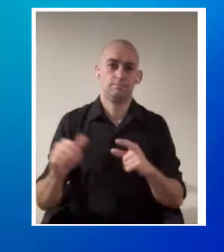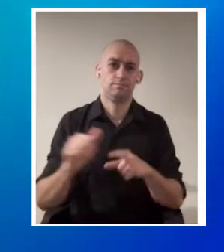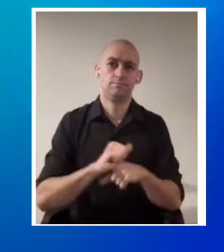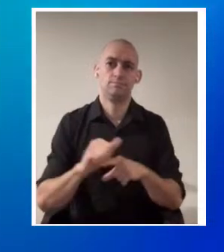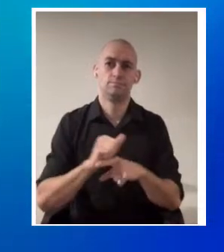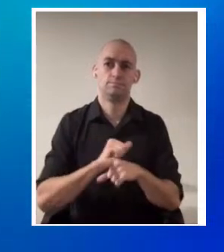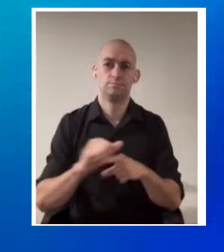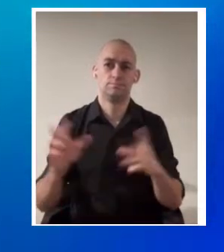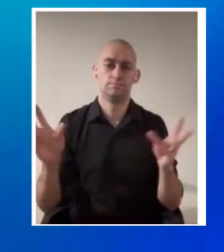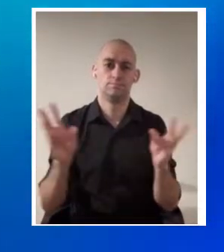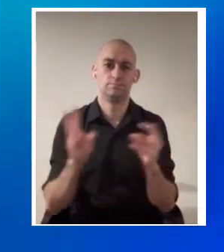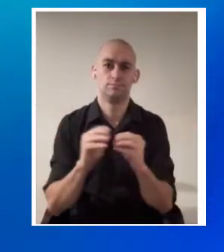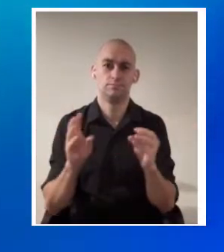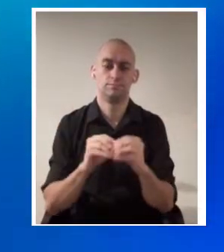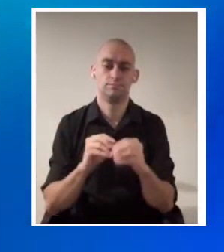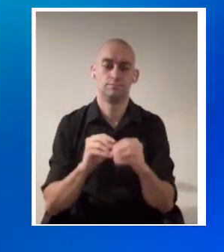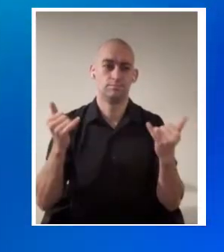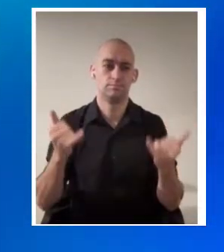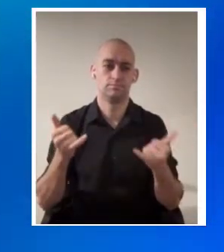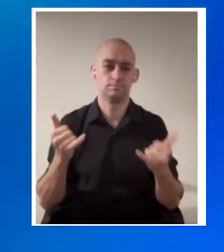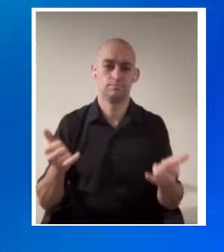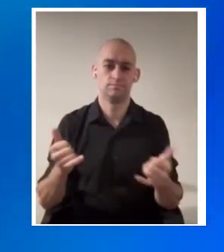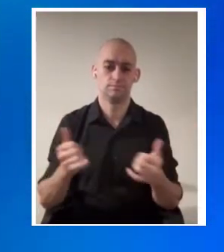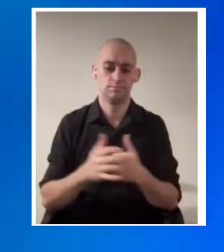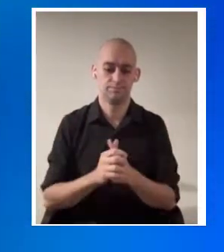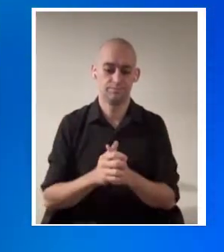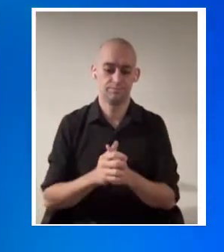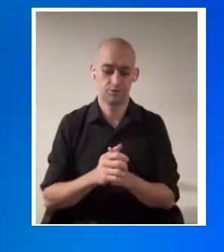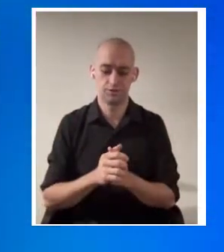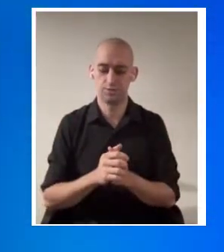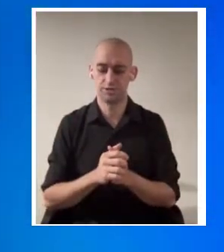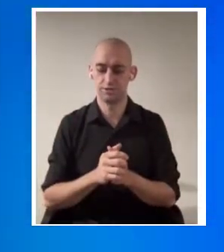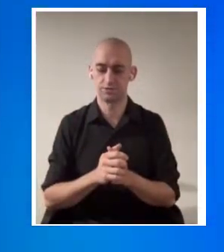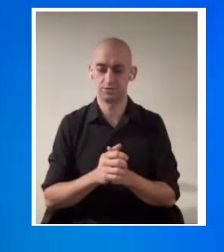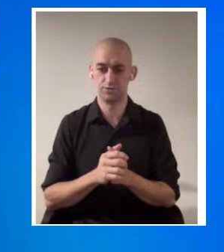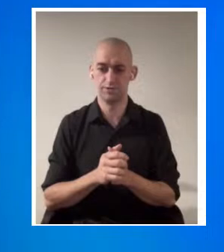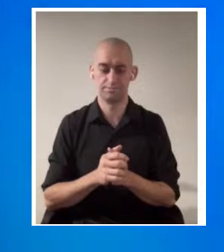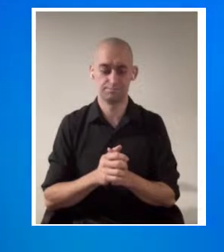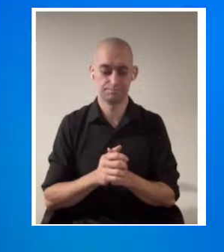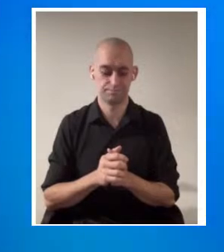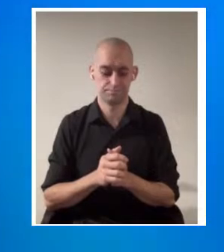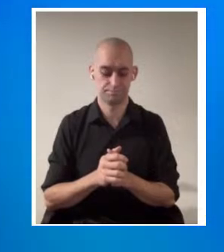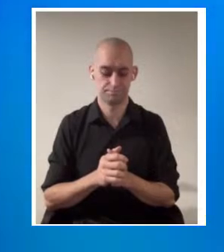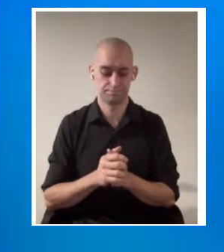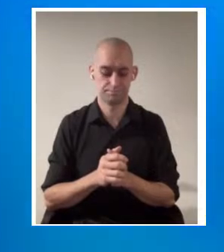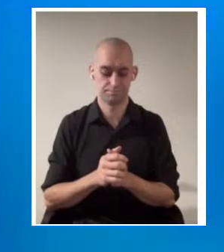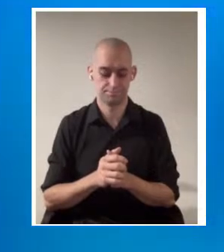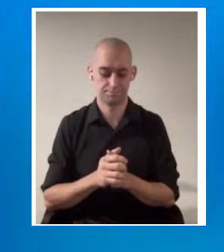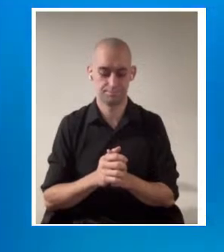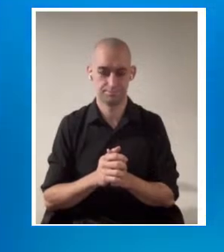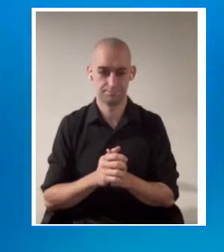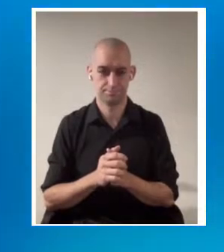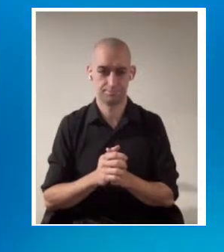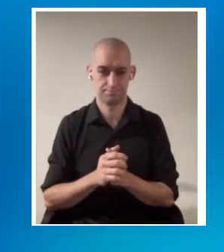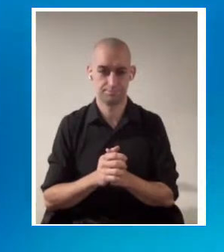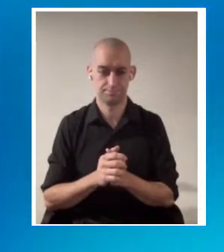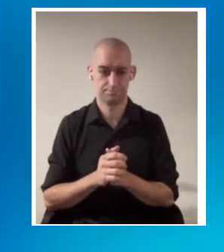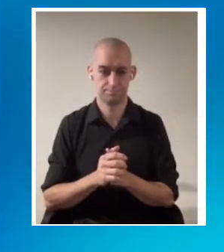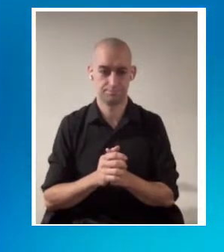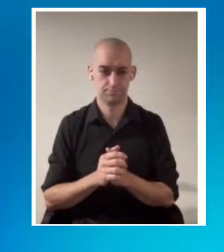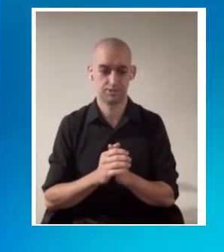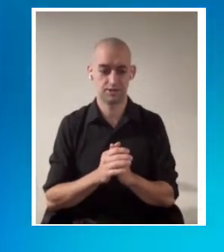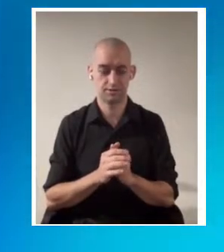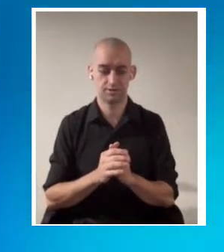he is on standby. He'll be available tomorrow starting at 4:30 to ensure we are in the correct